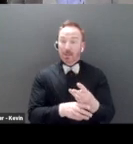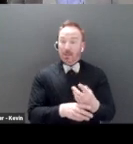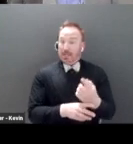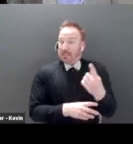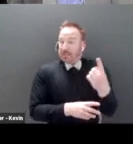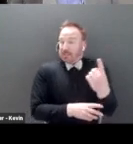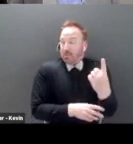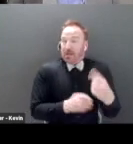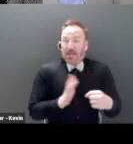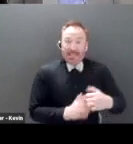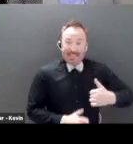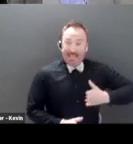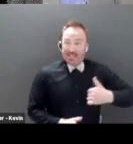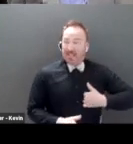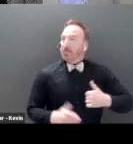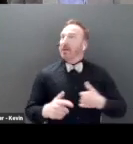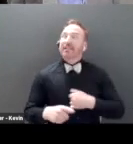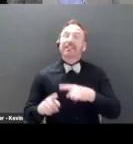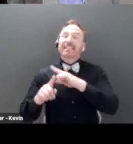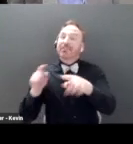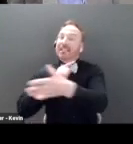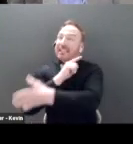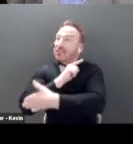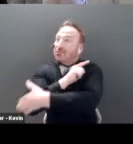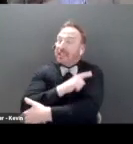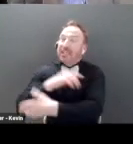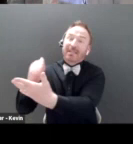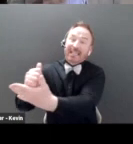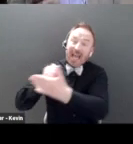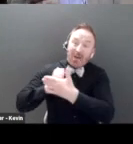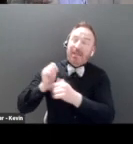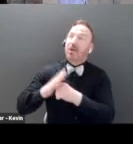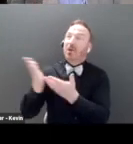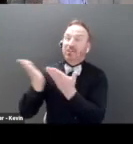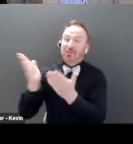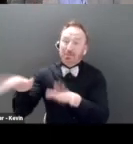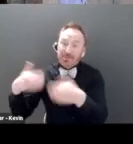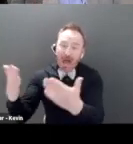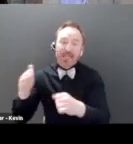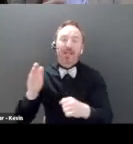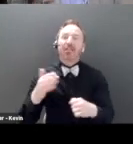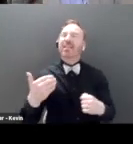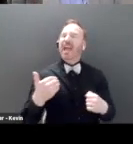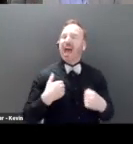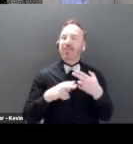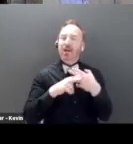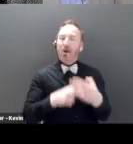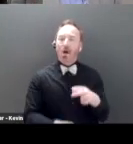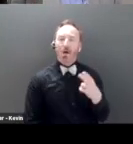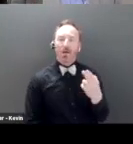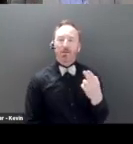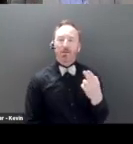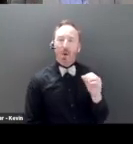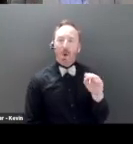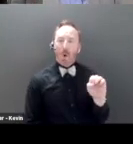you out or provide services. And so they would have to, so there are some home country tax considerations where the services are